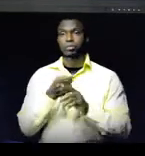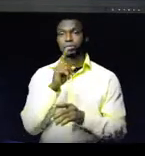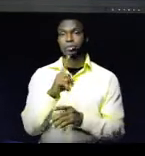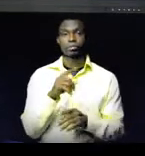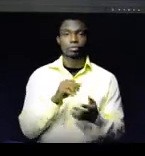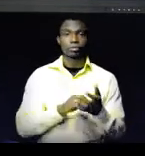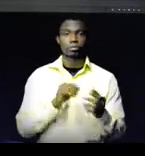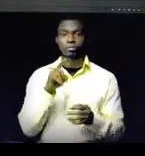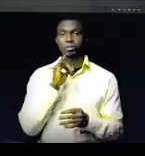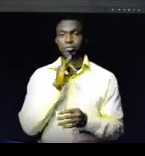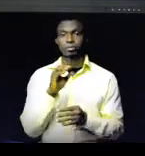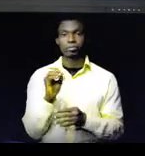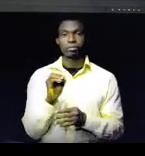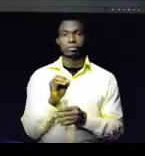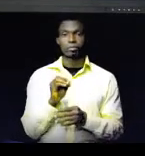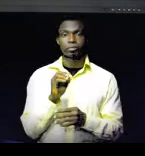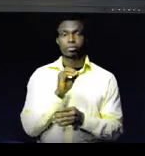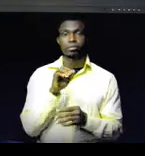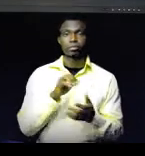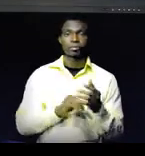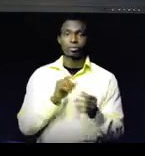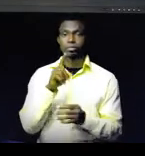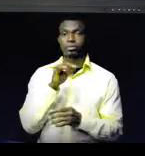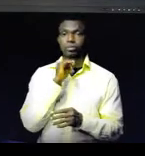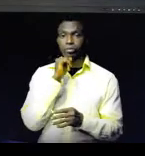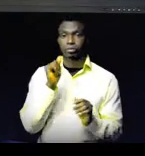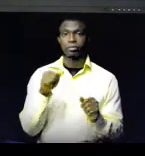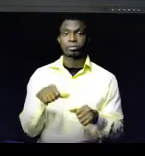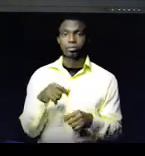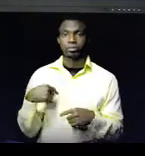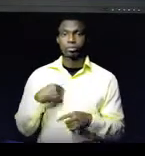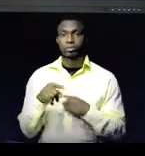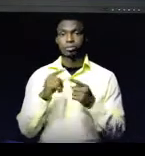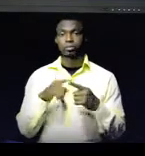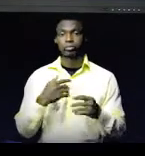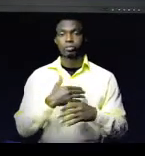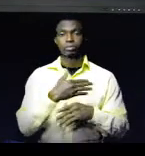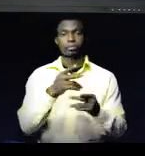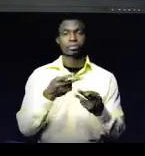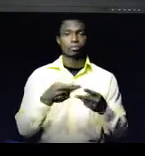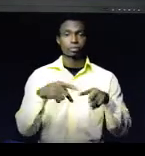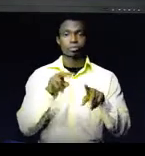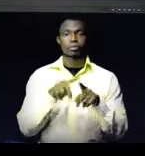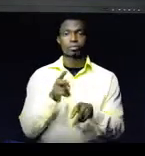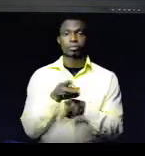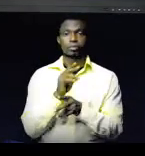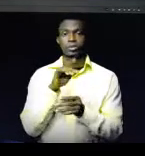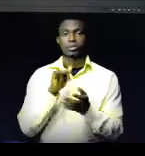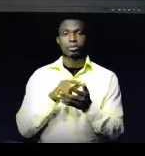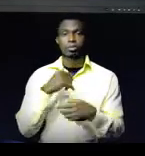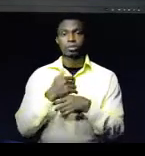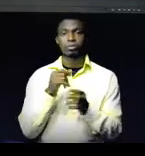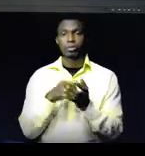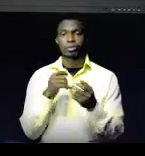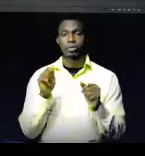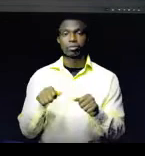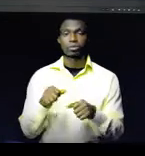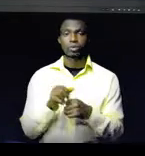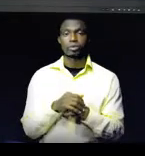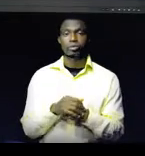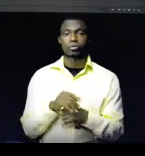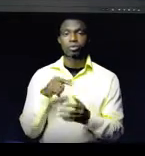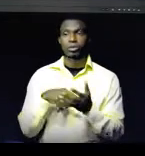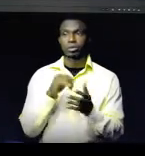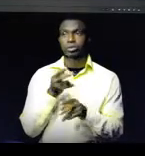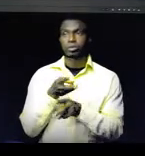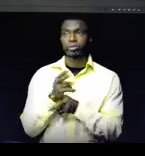ones, 1 minus 1 gives us 0. Now 0 minus 1 is not possible, so we'll go to the next place value to borrow 1 so that we can make it possible.